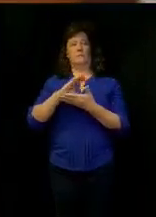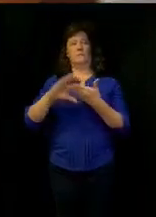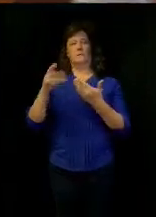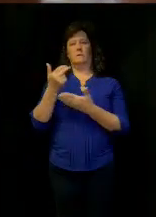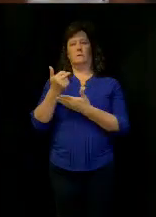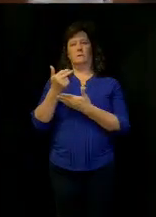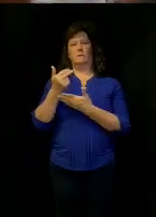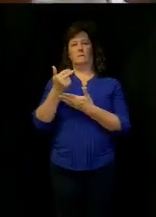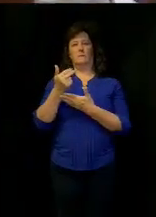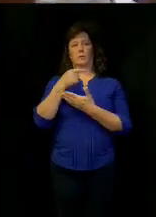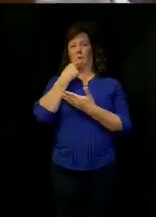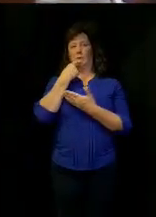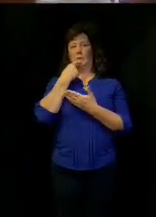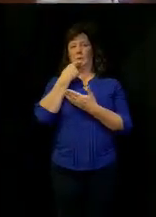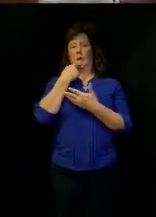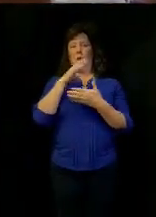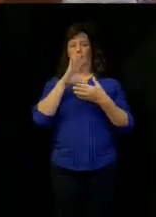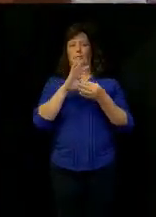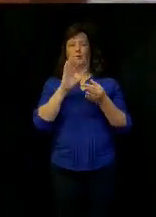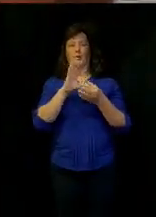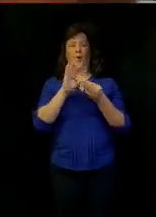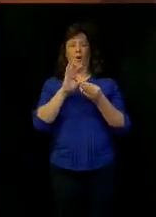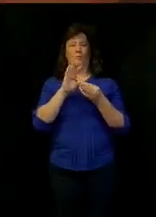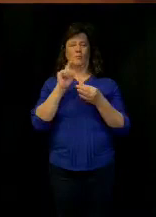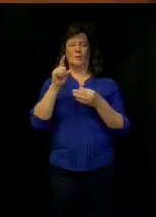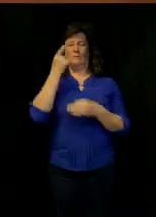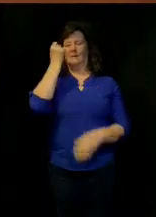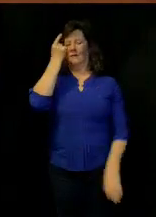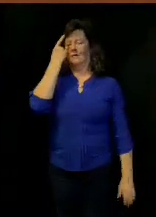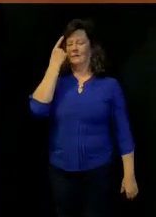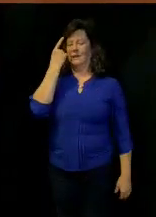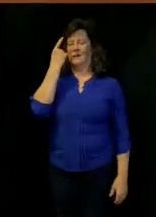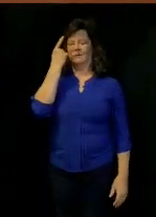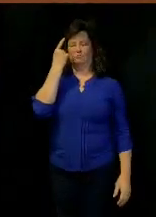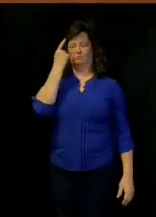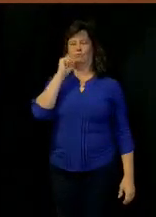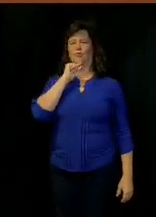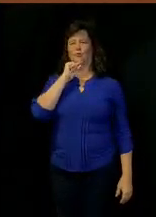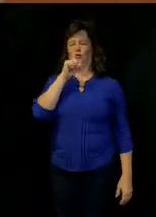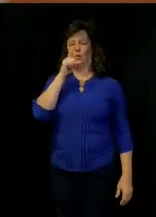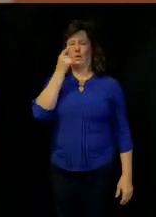We quote this one, but we don't go up. We need to understand this one.